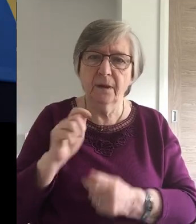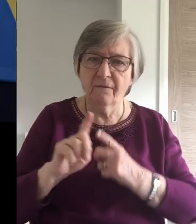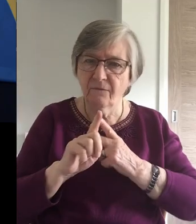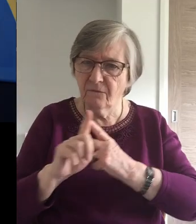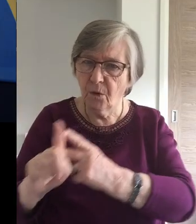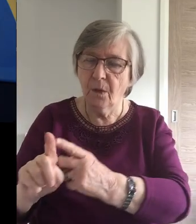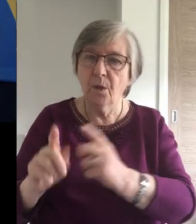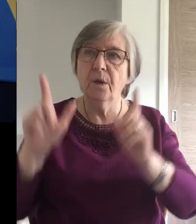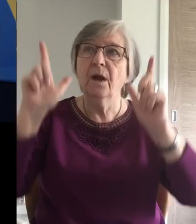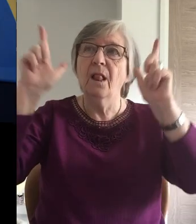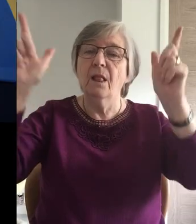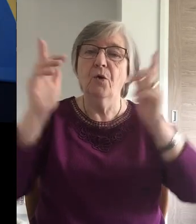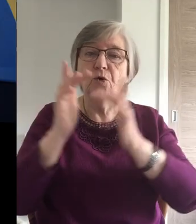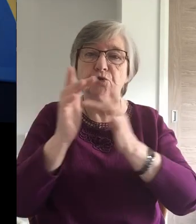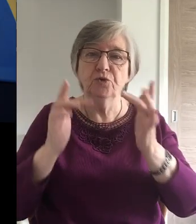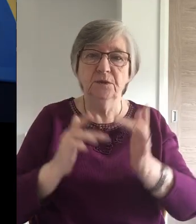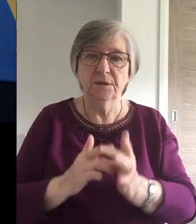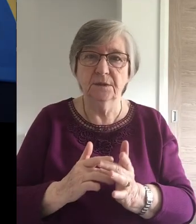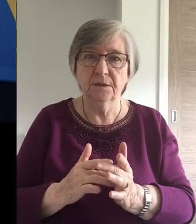following our Lord Jesus,